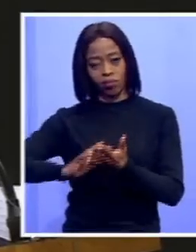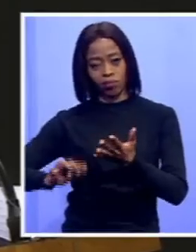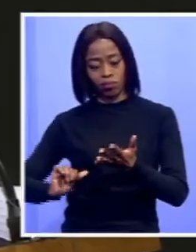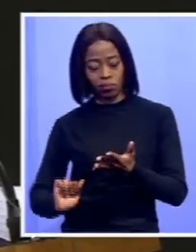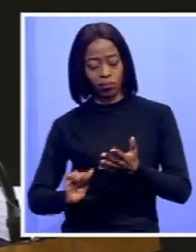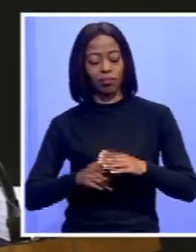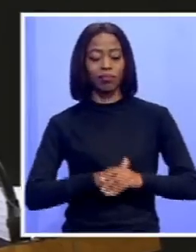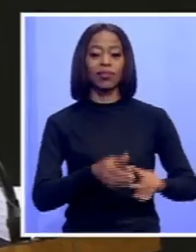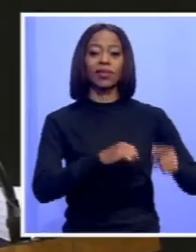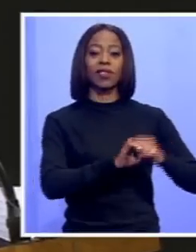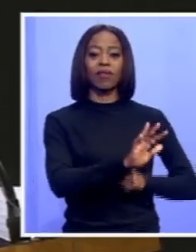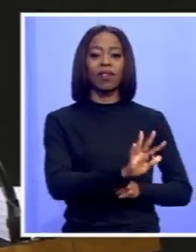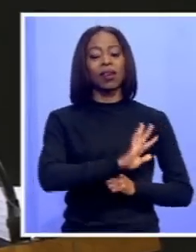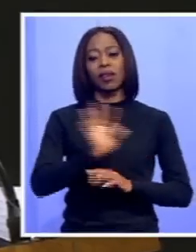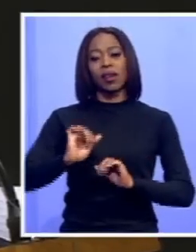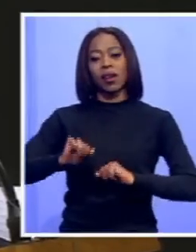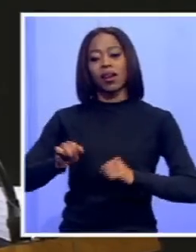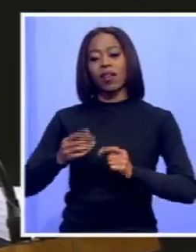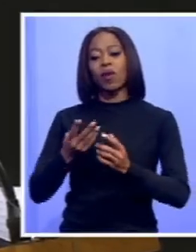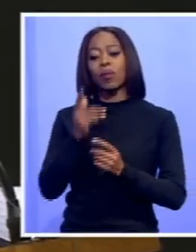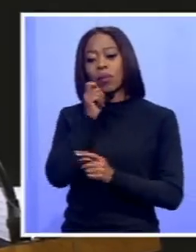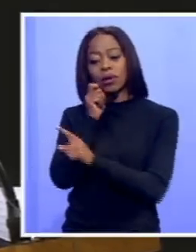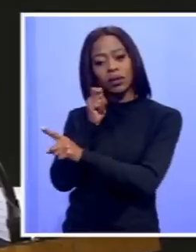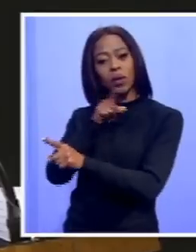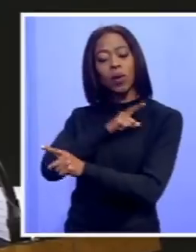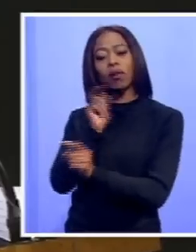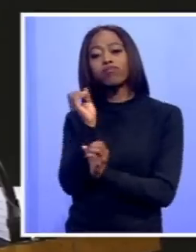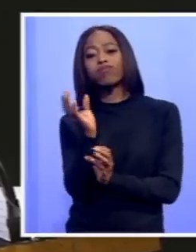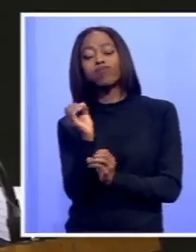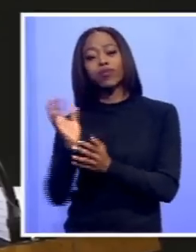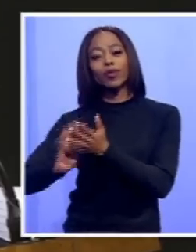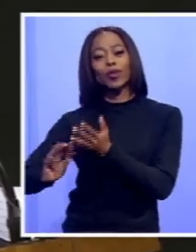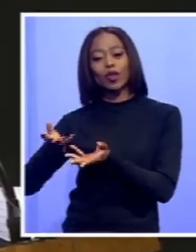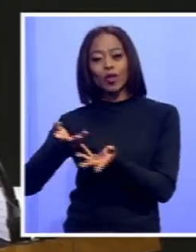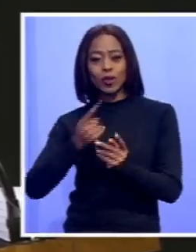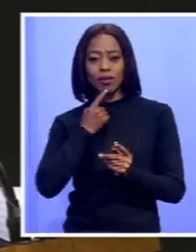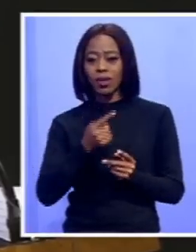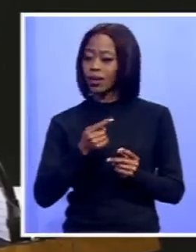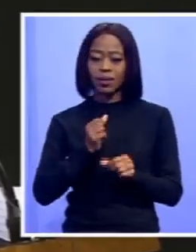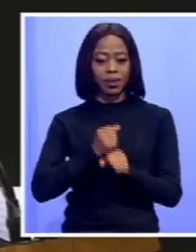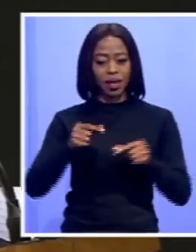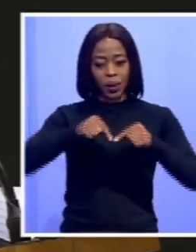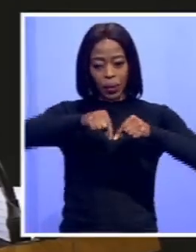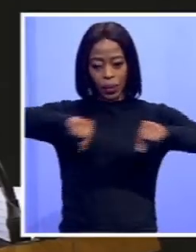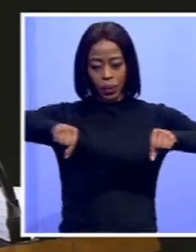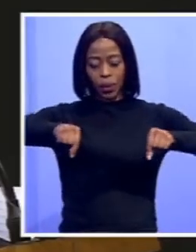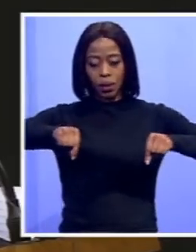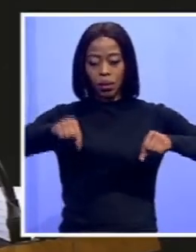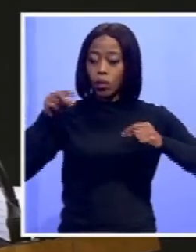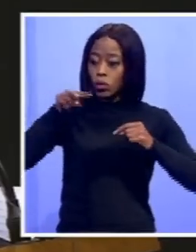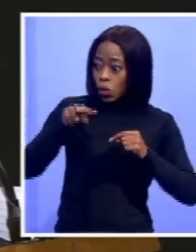5, he disagreed with Mr. Klingbeil insofar as he had testified that he had not sealed the disc in a forensic bag in front of